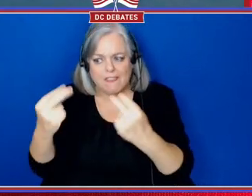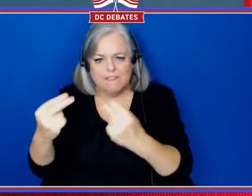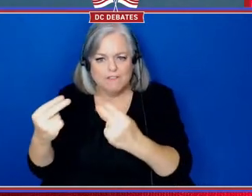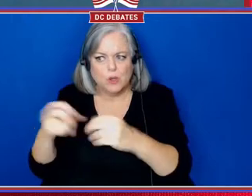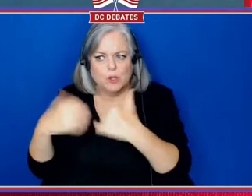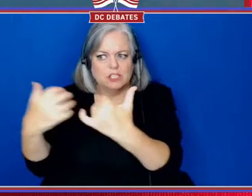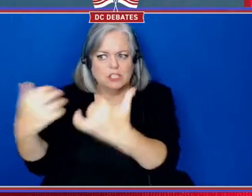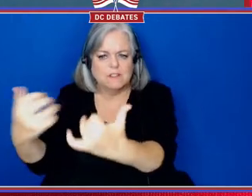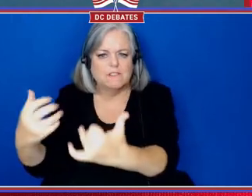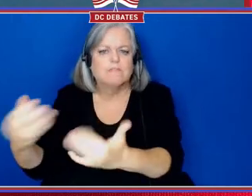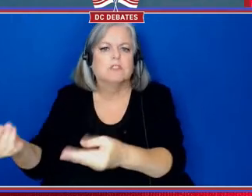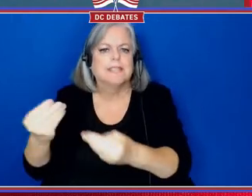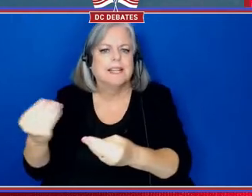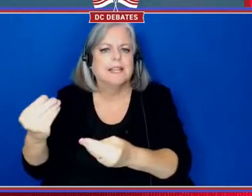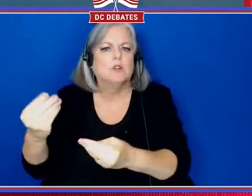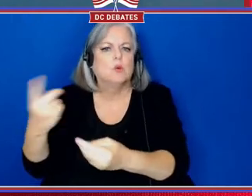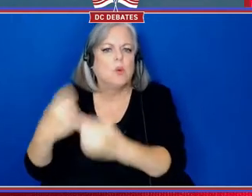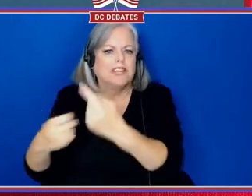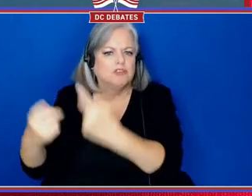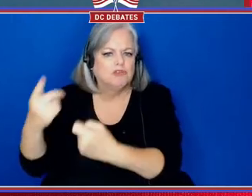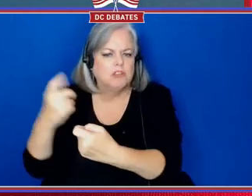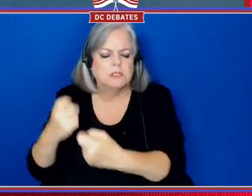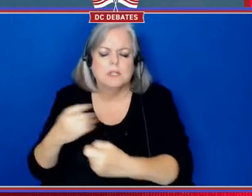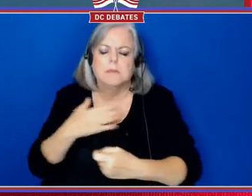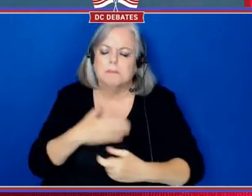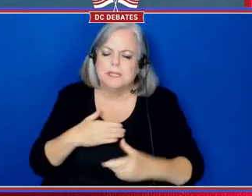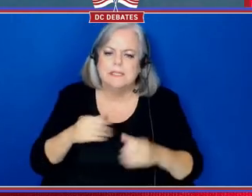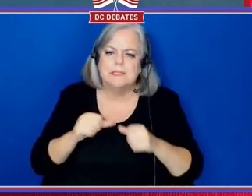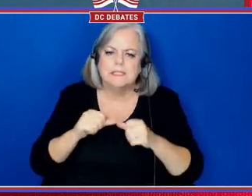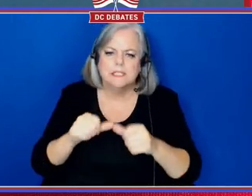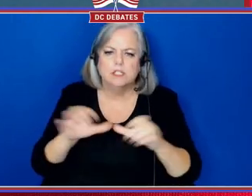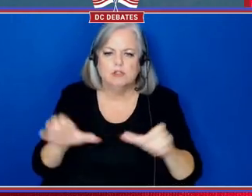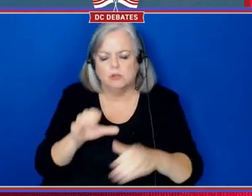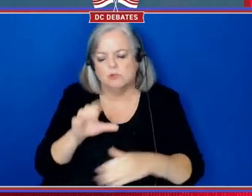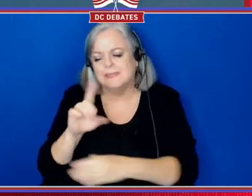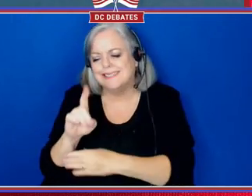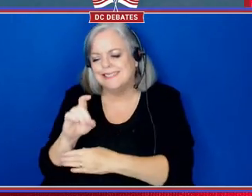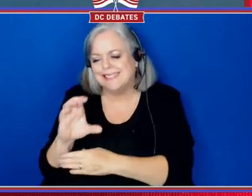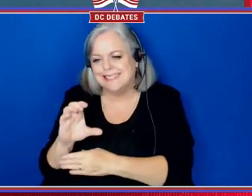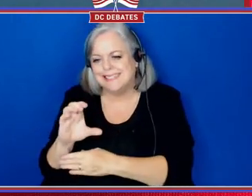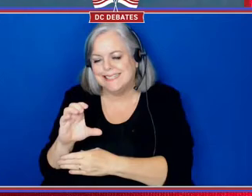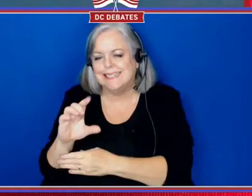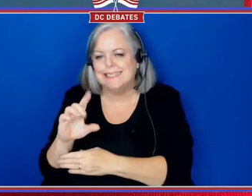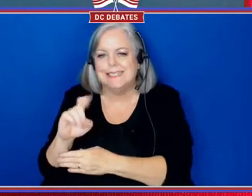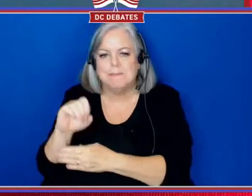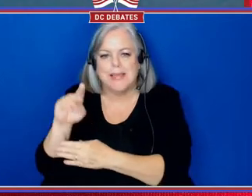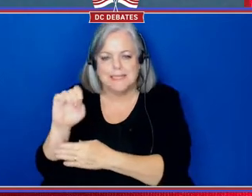via dcdebates.com or Twitter using the hashtags, hashtag